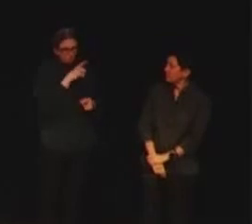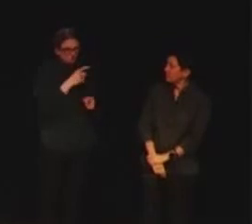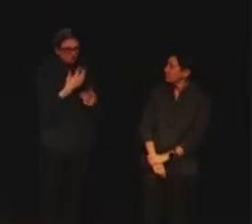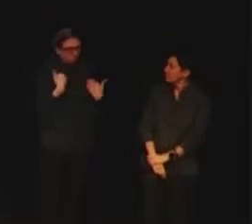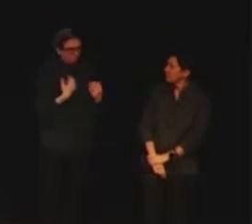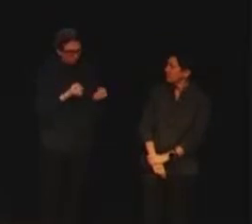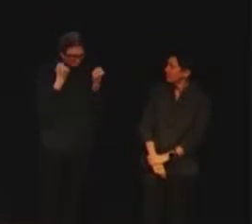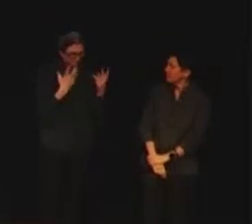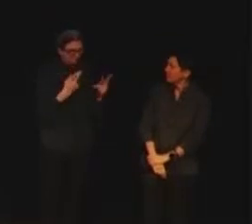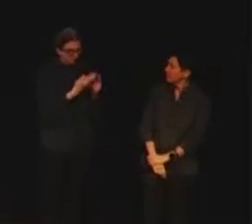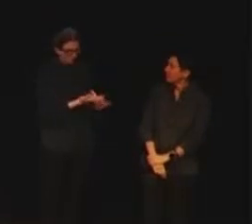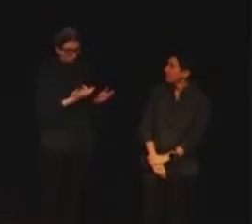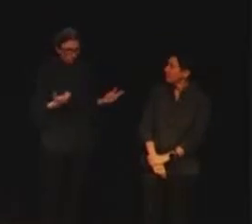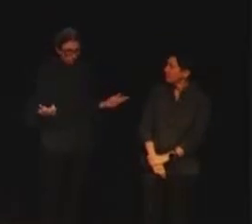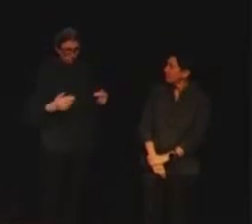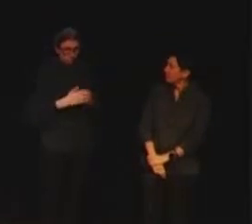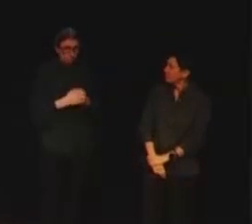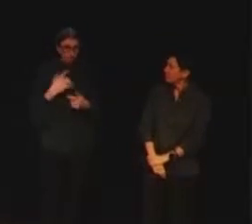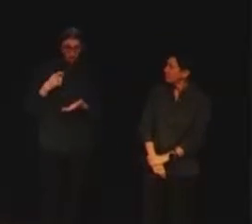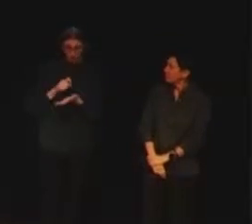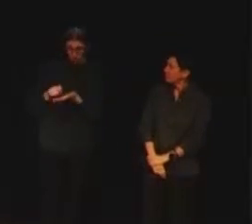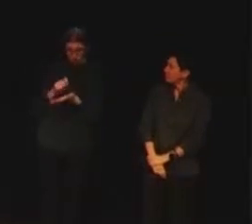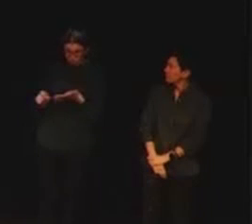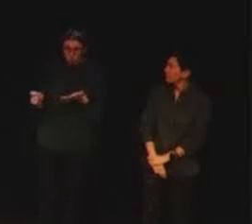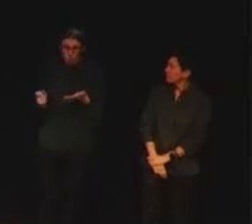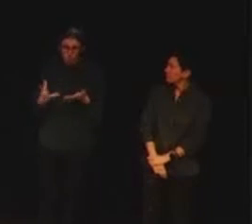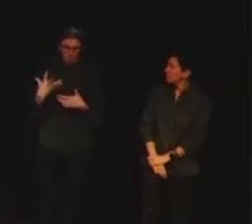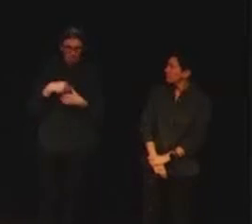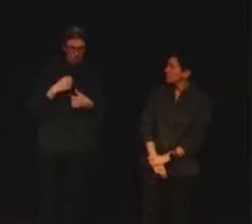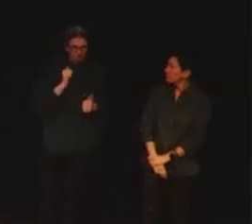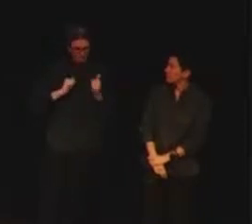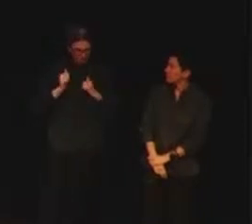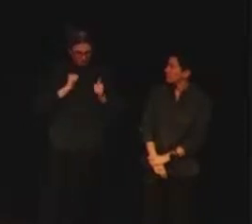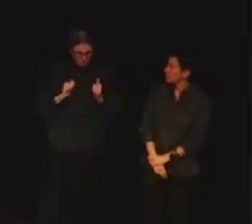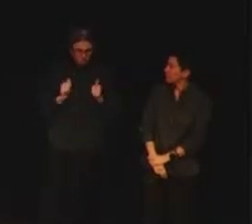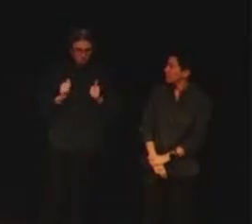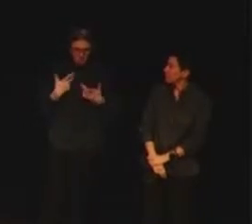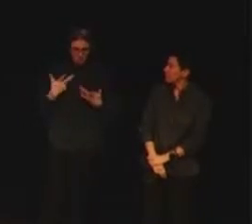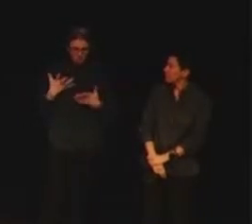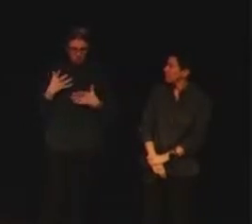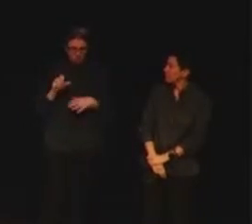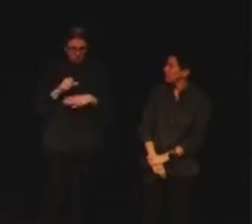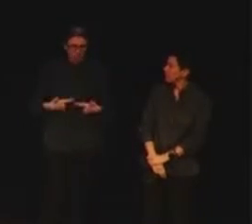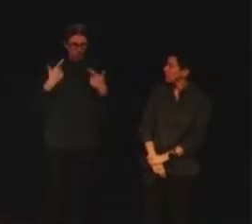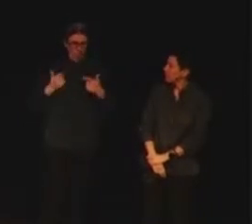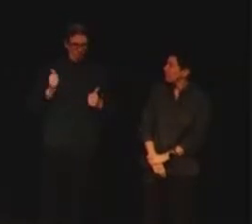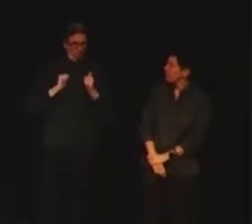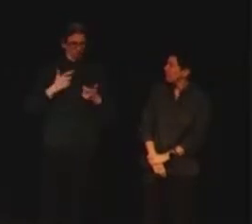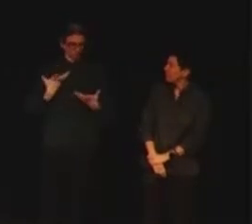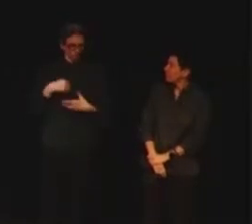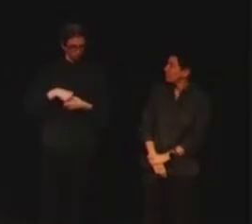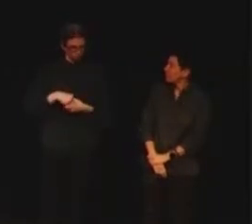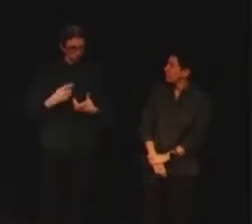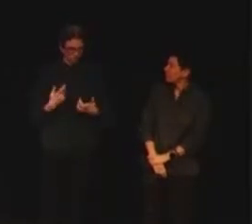I wrote it. I'm a theater actor and theater maker. So